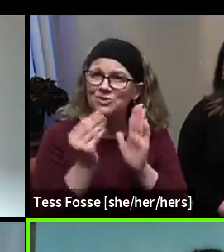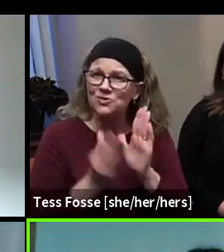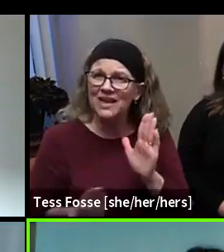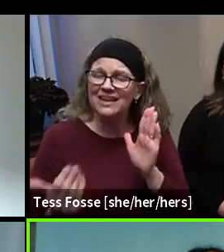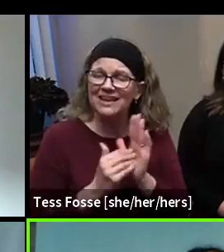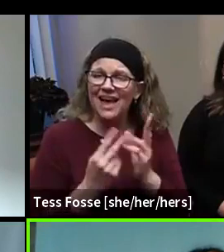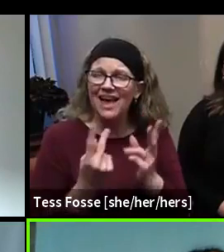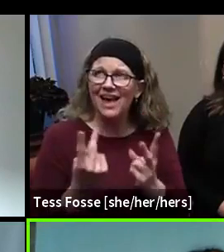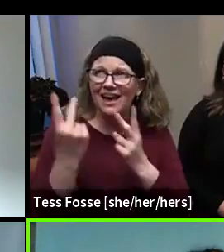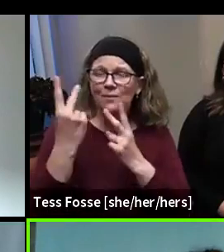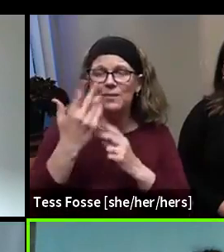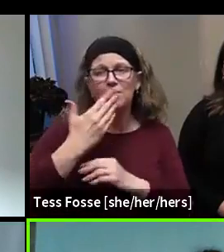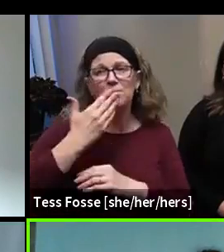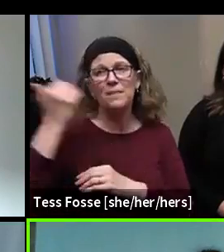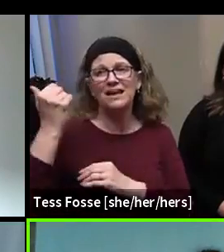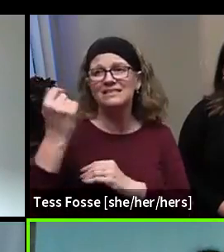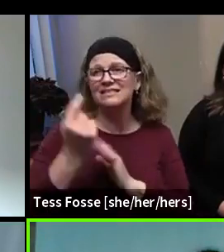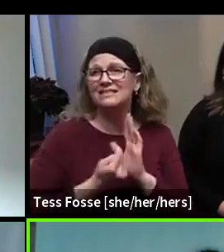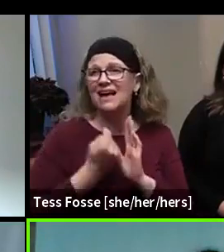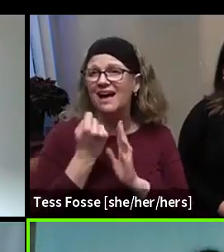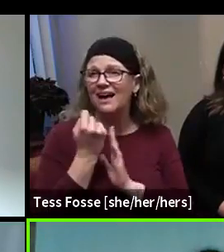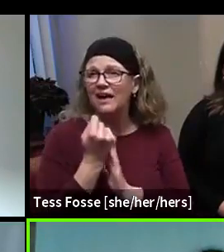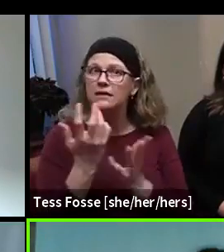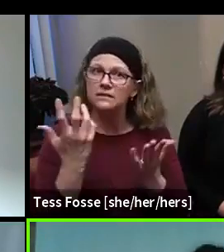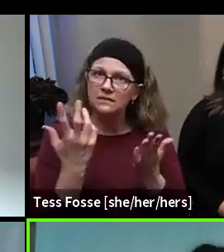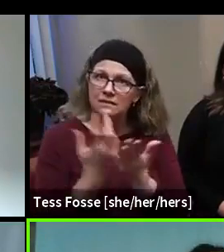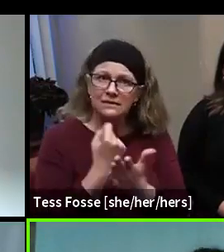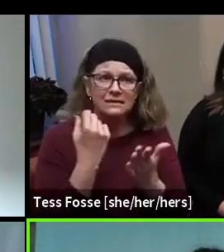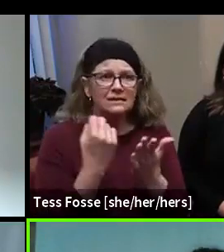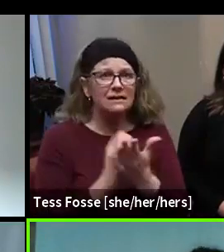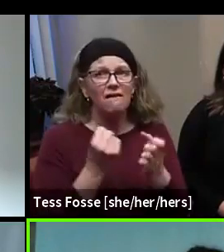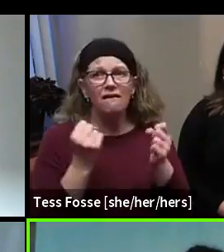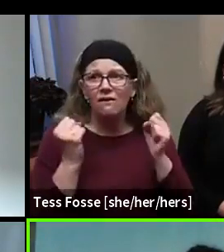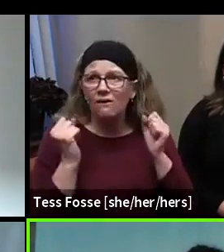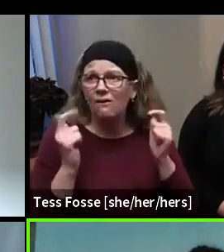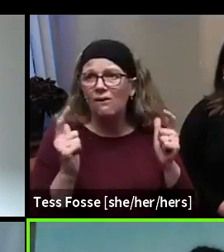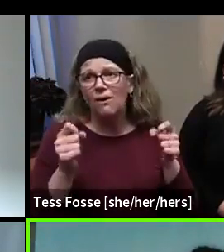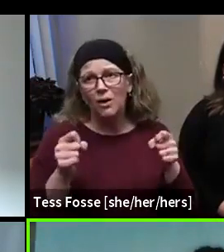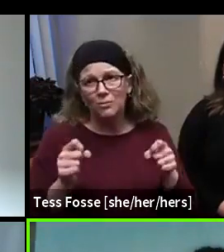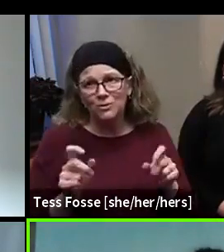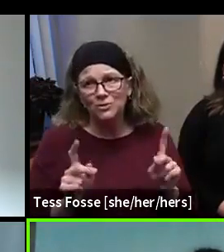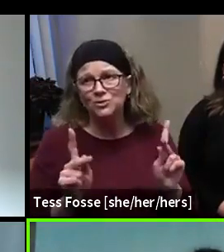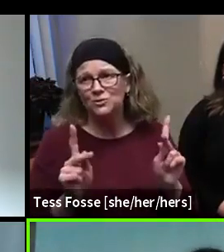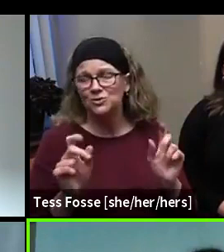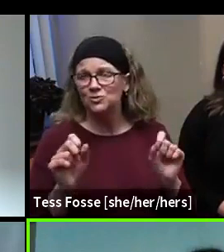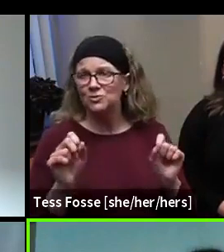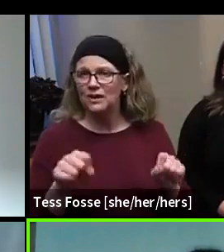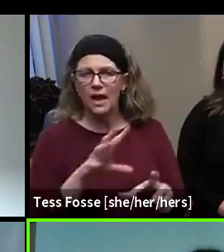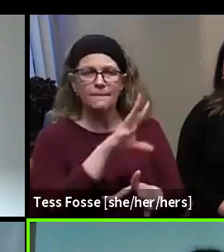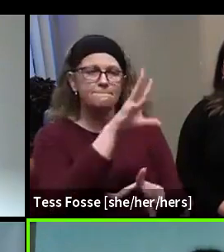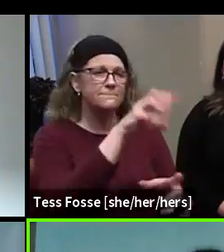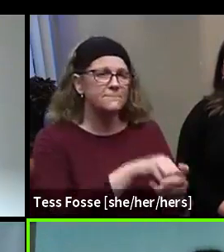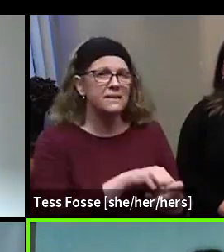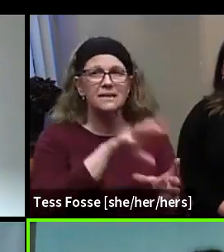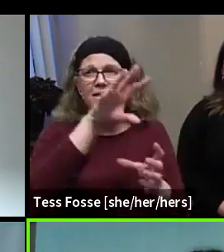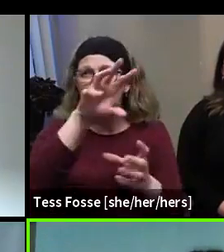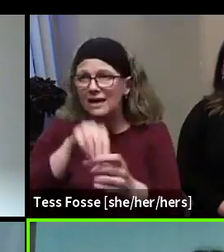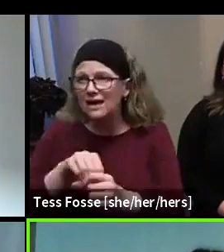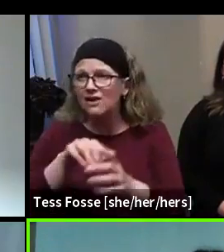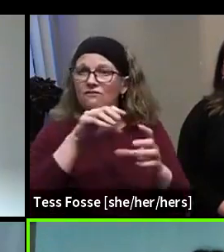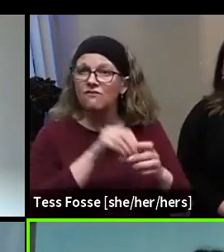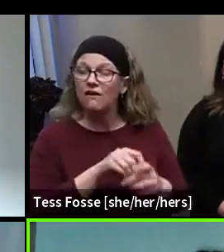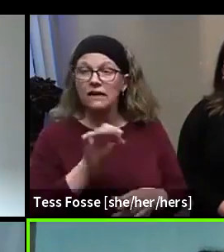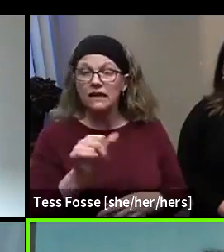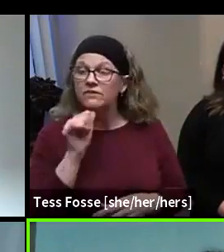the best time. And you want to take advantage of all the opportunities you can get, be involved, because